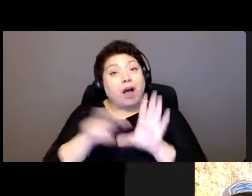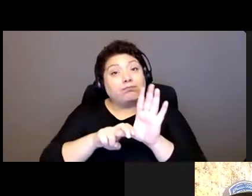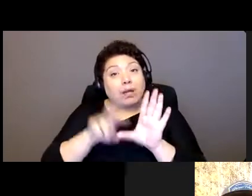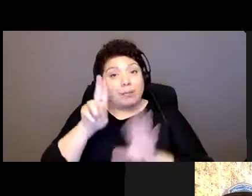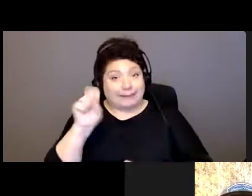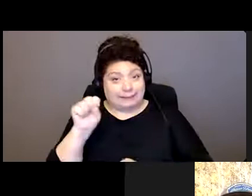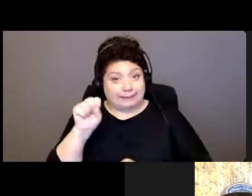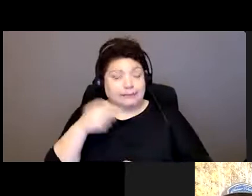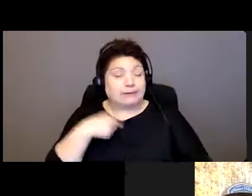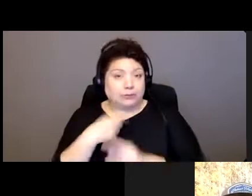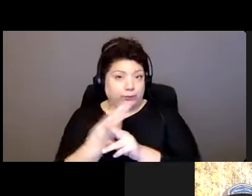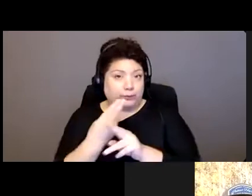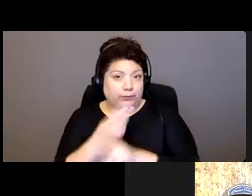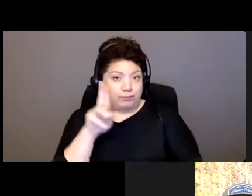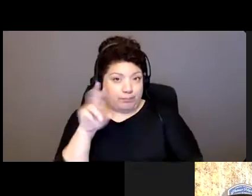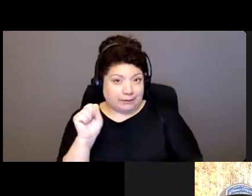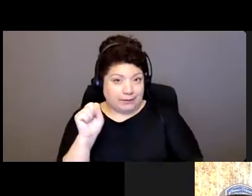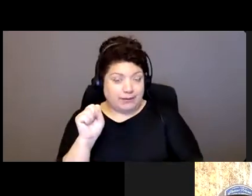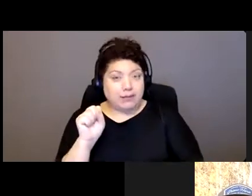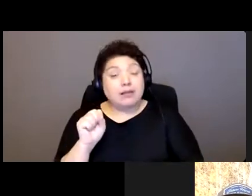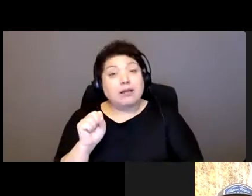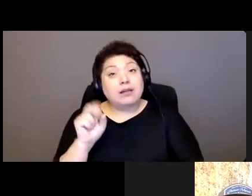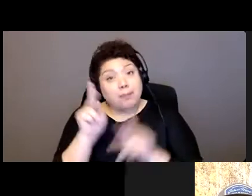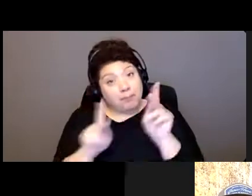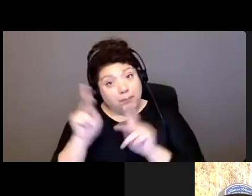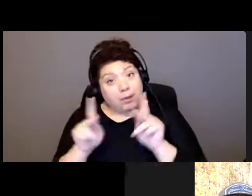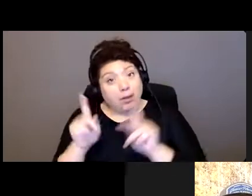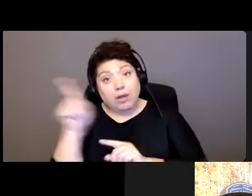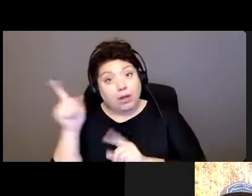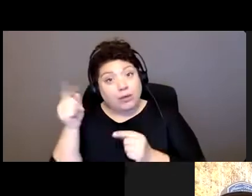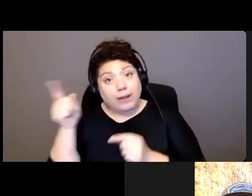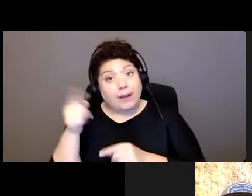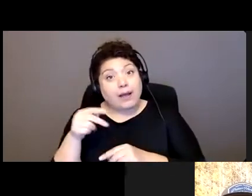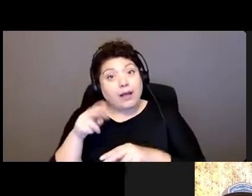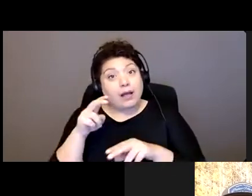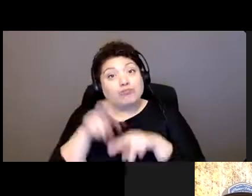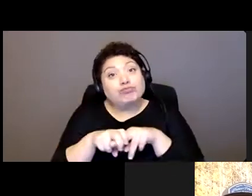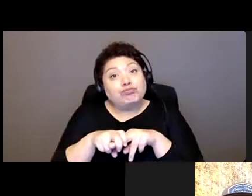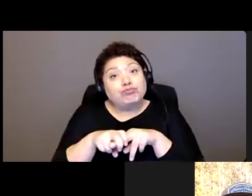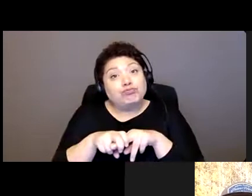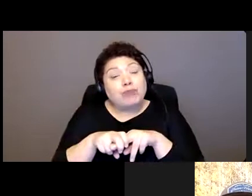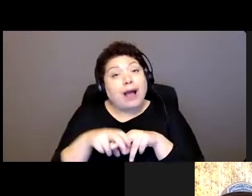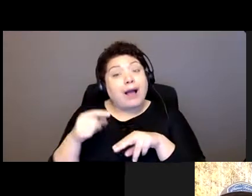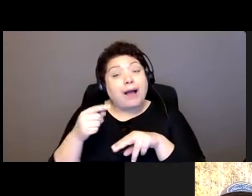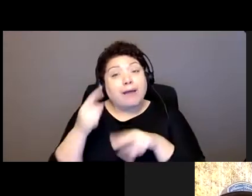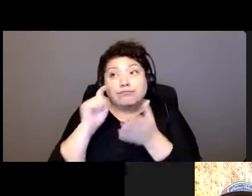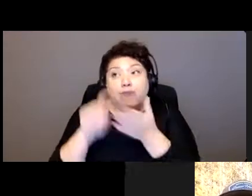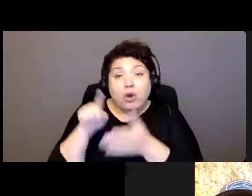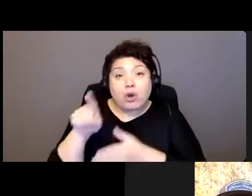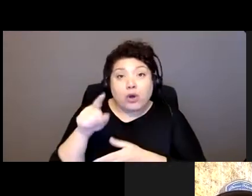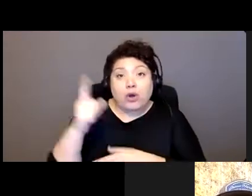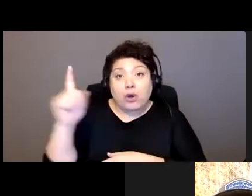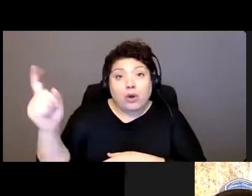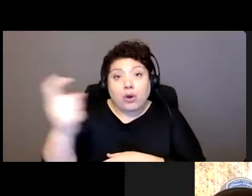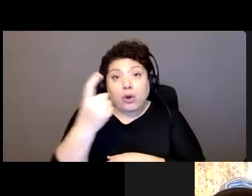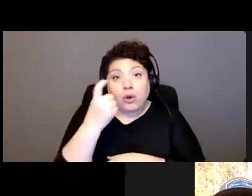the bus. Nobody's gonna get up and let me sit down. So I stand up until a seat